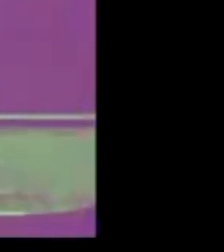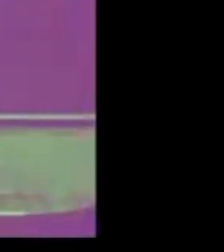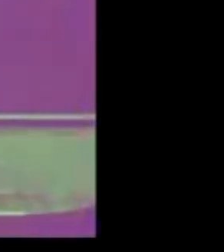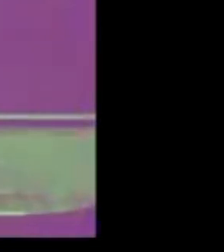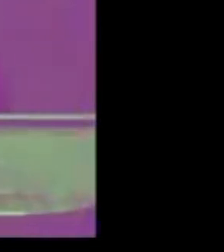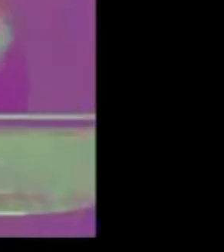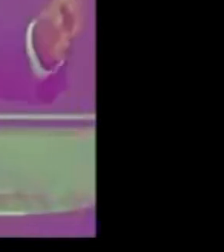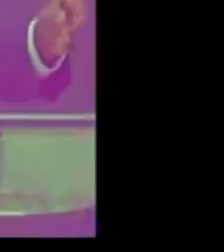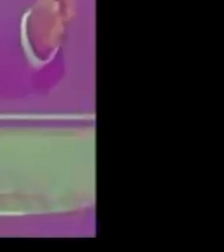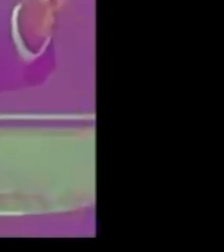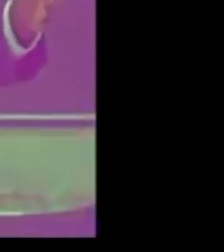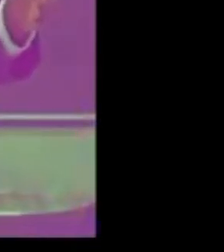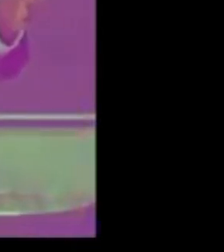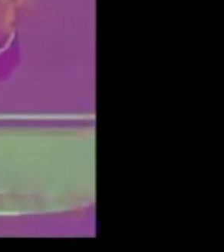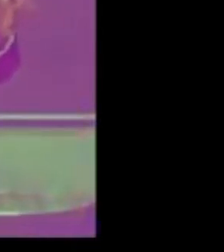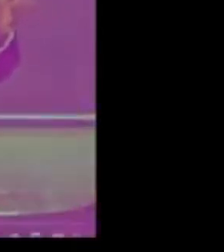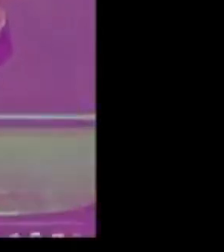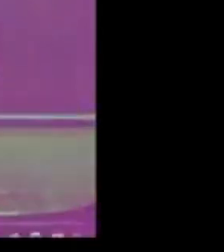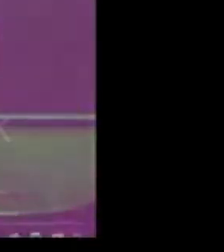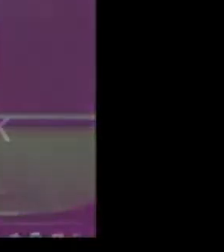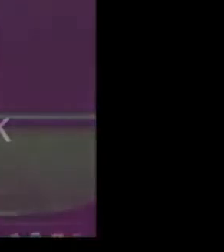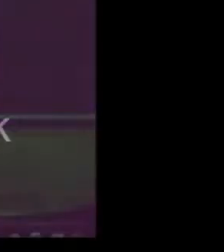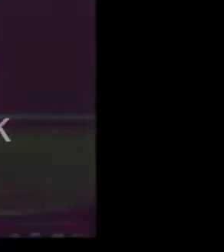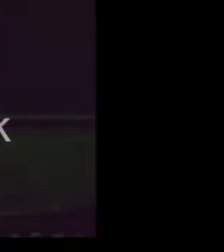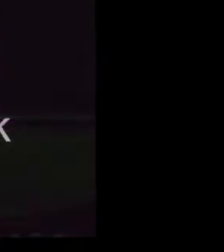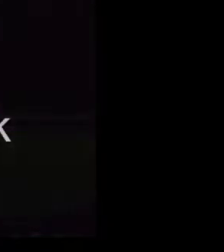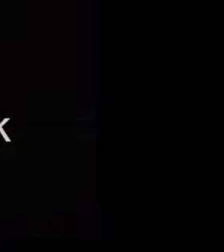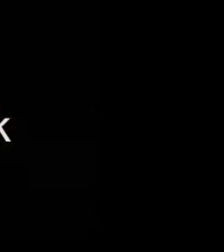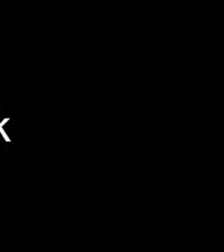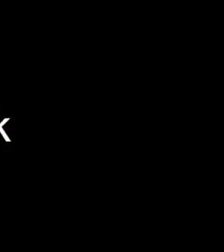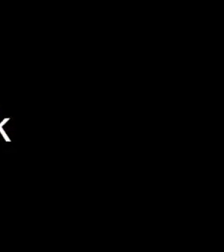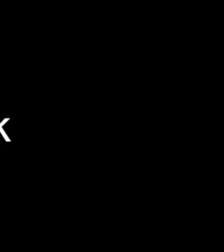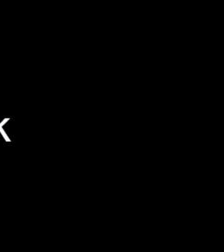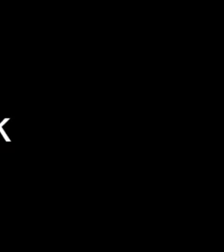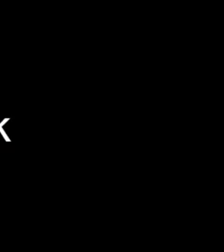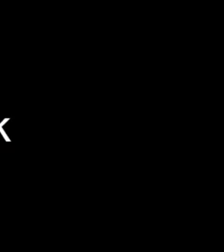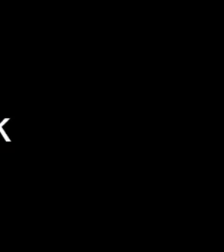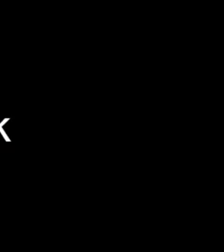life. And we thank you that you are.